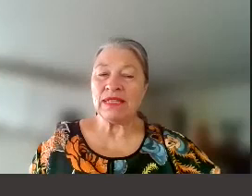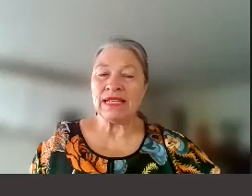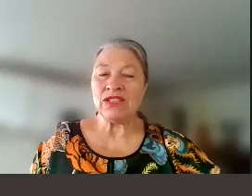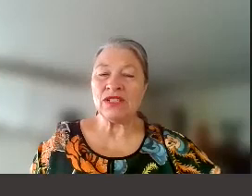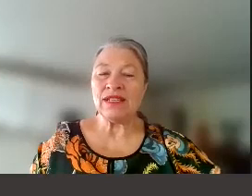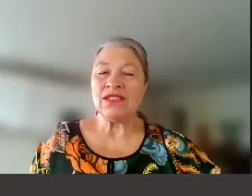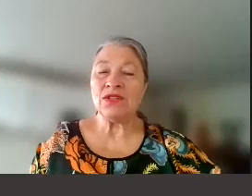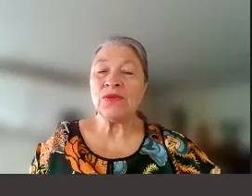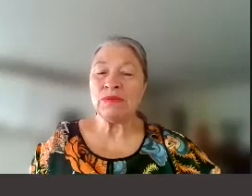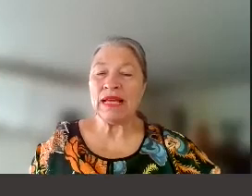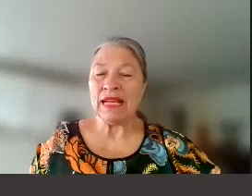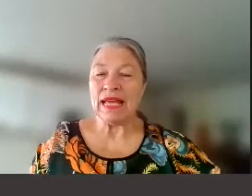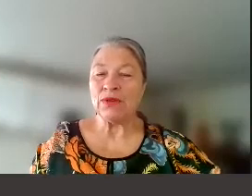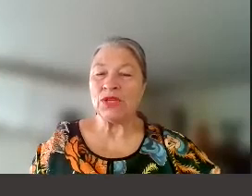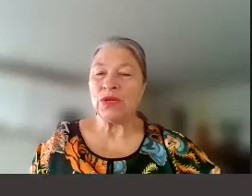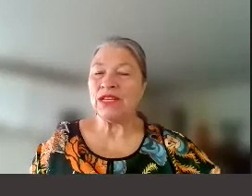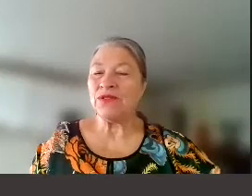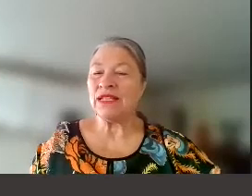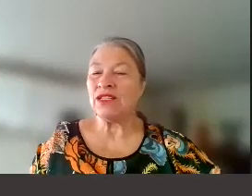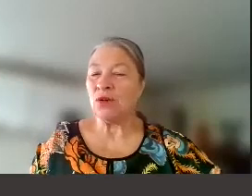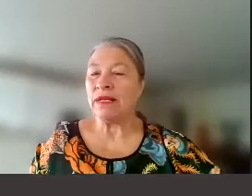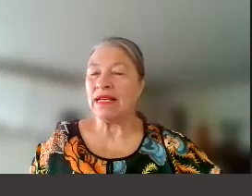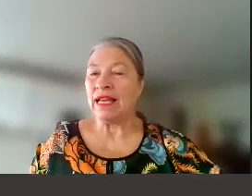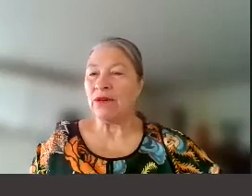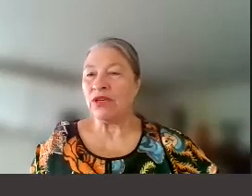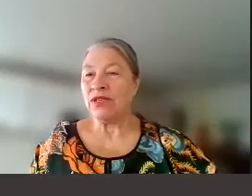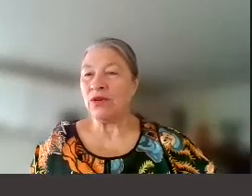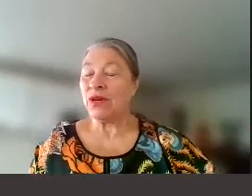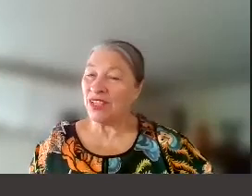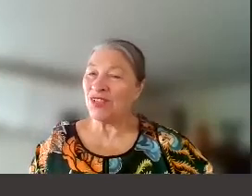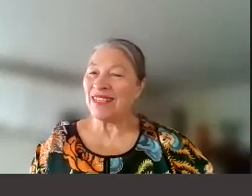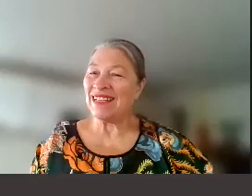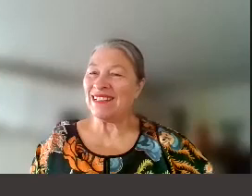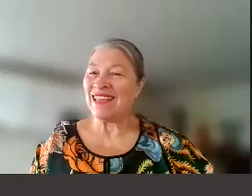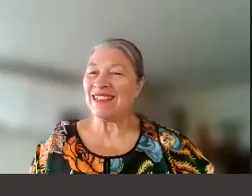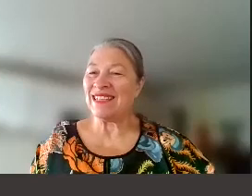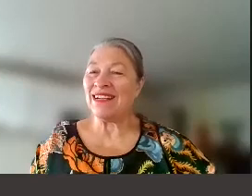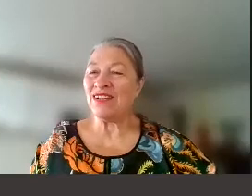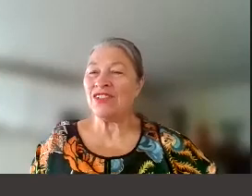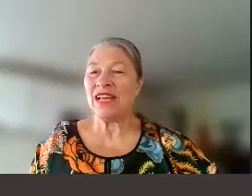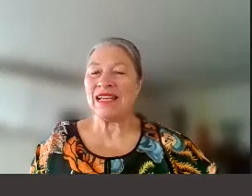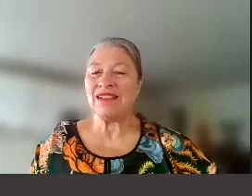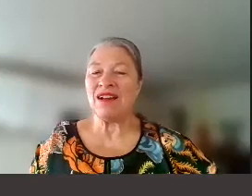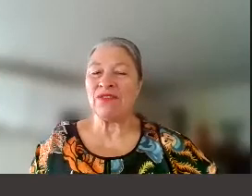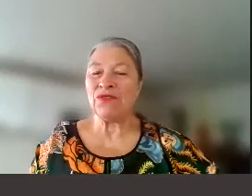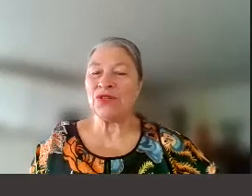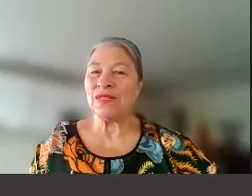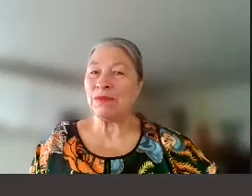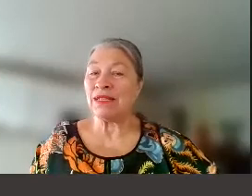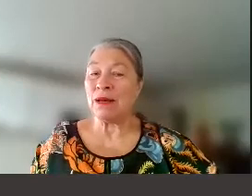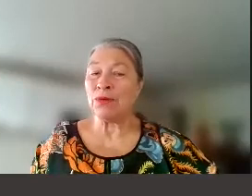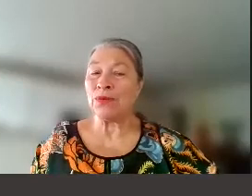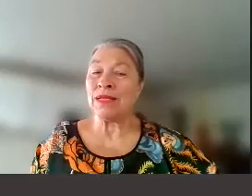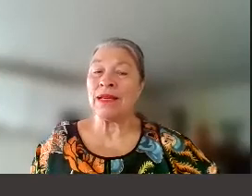this presentation is use plain language when using the dominant language. So in New Zealand, that's English, and I've given you